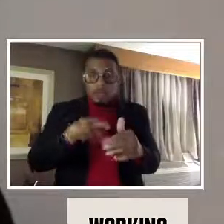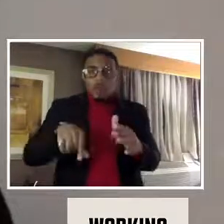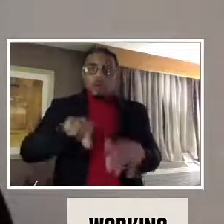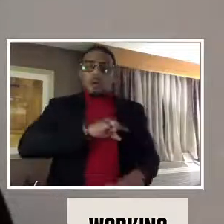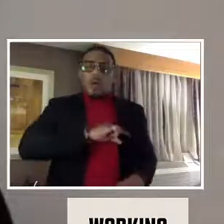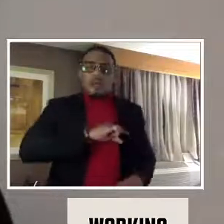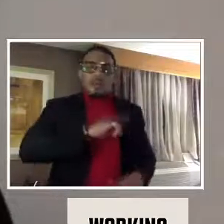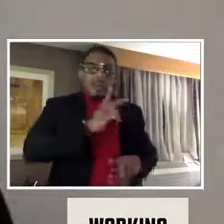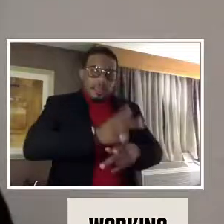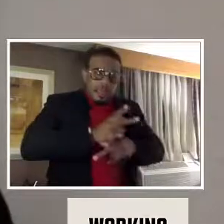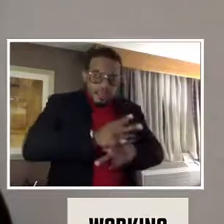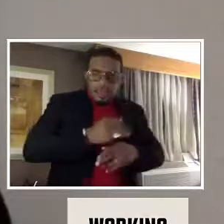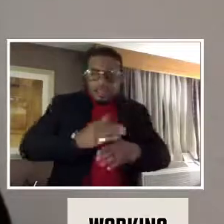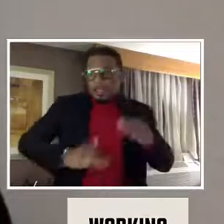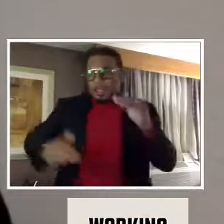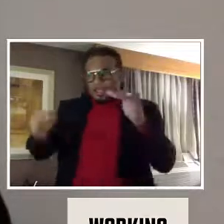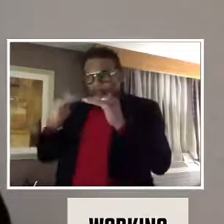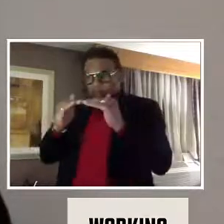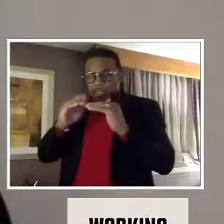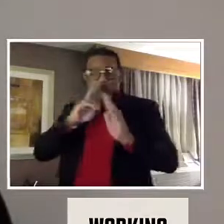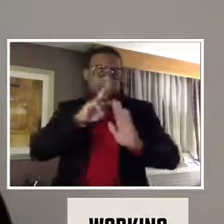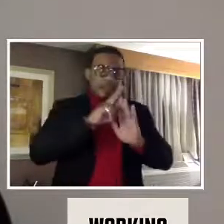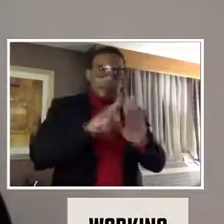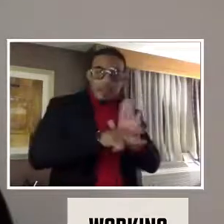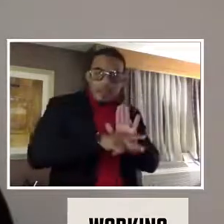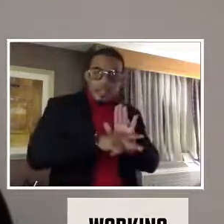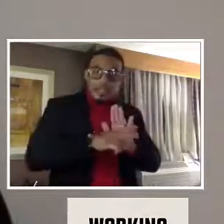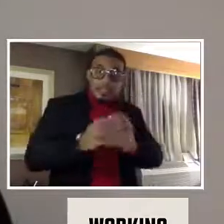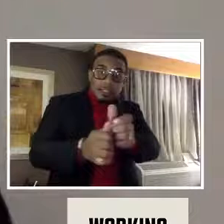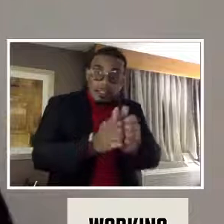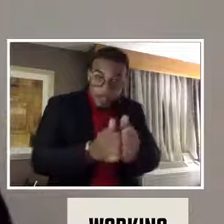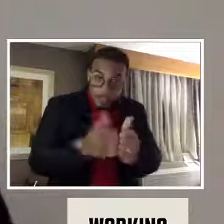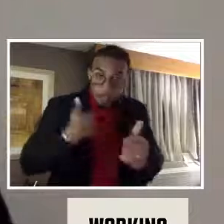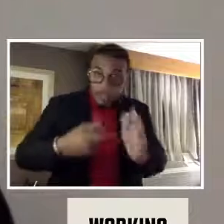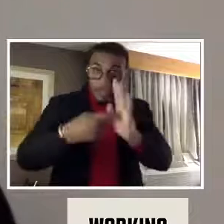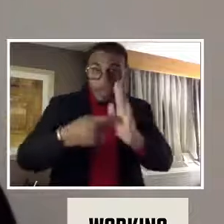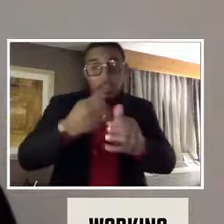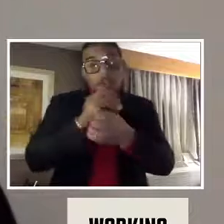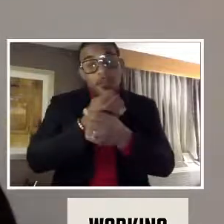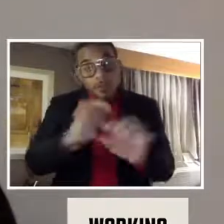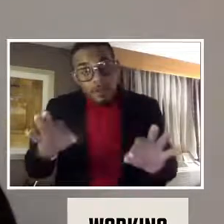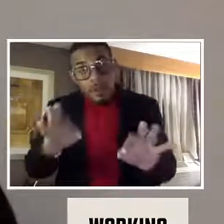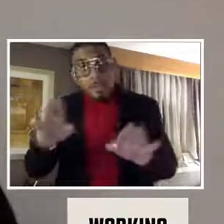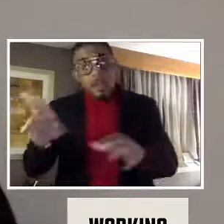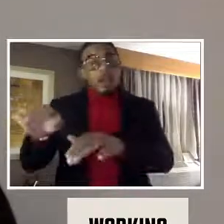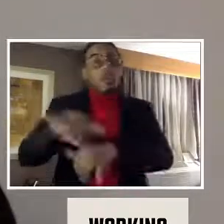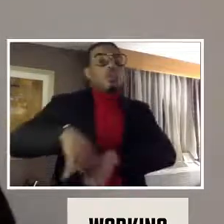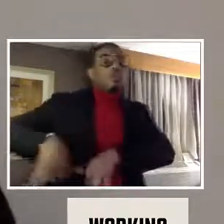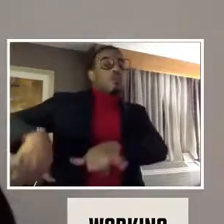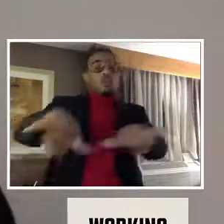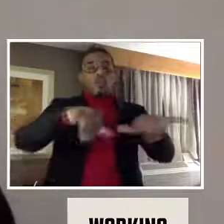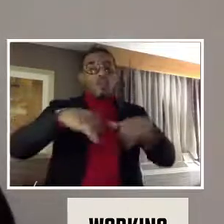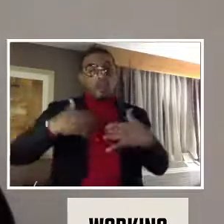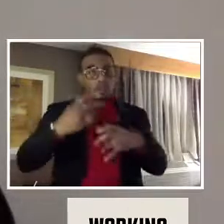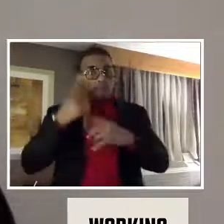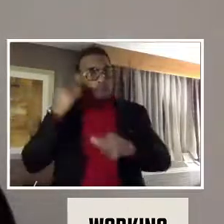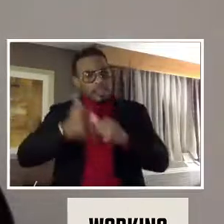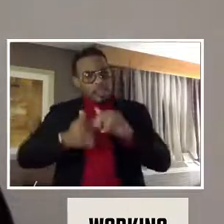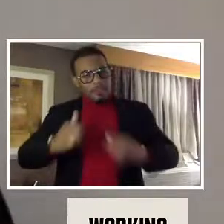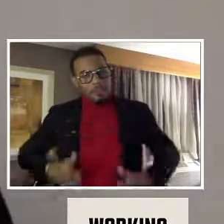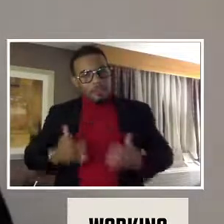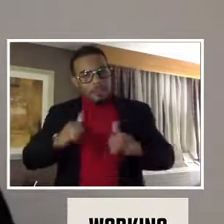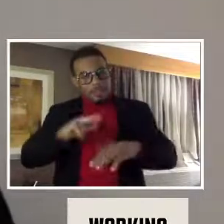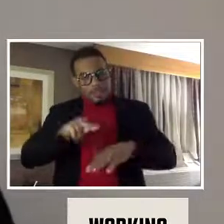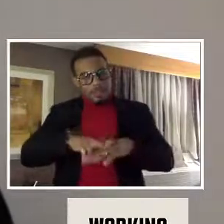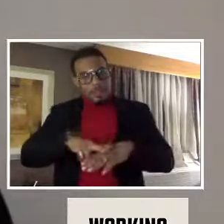caretaking and justice in policy. Together, we demand free and universal health care for every resident of this nation.